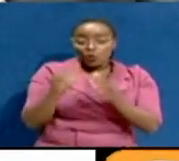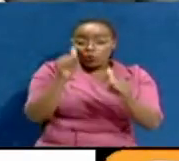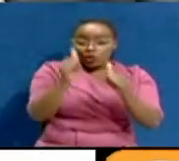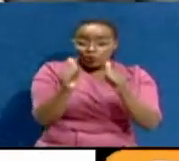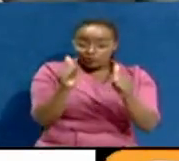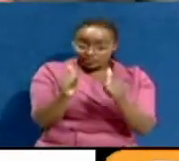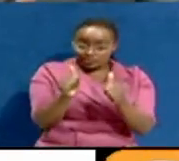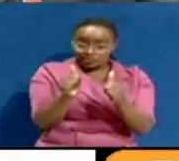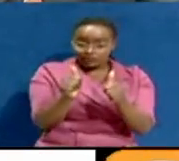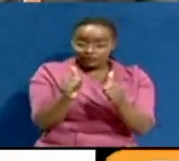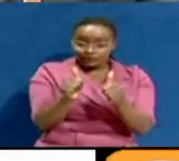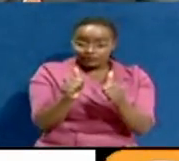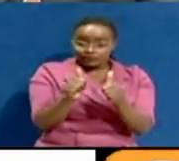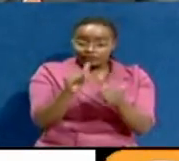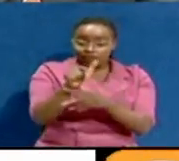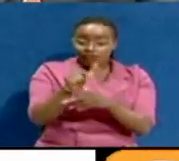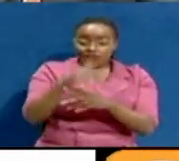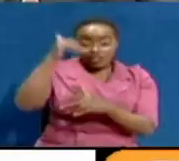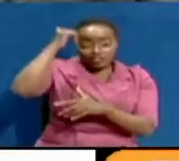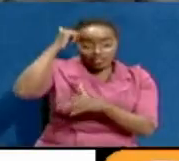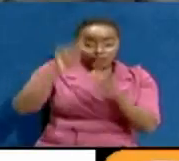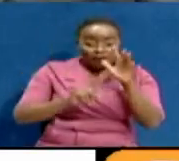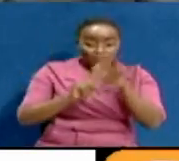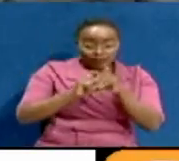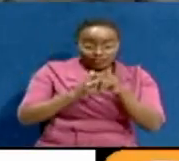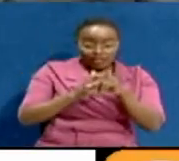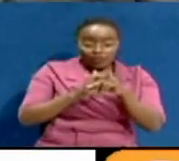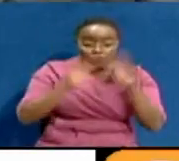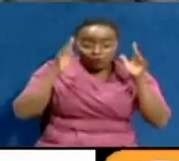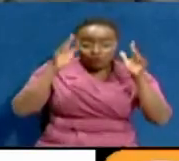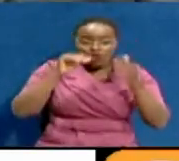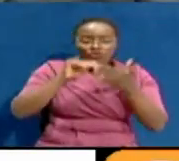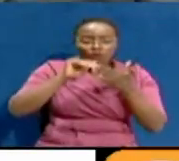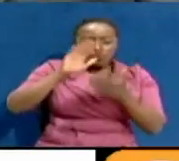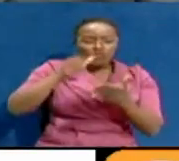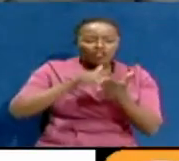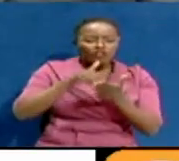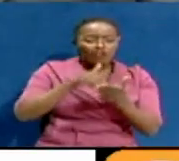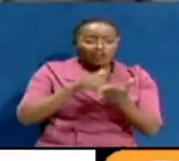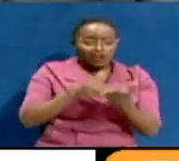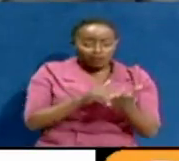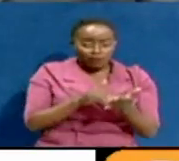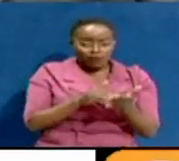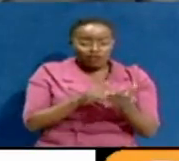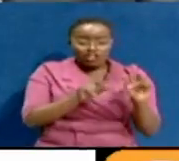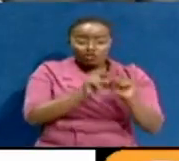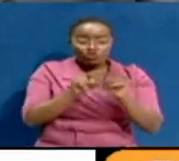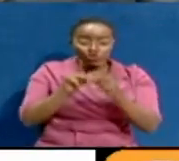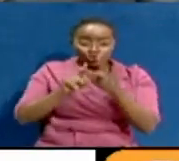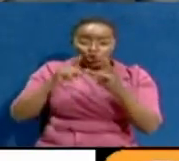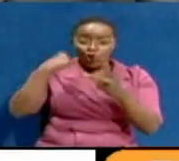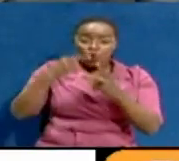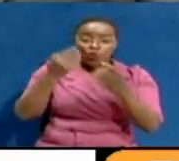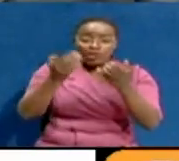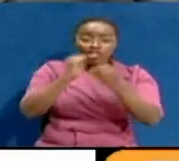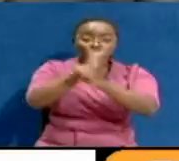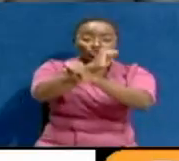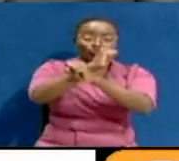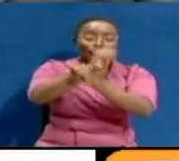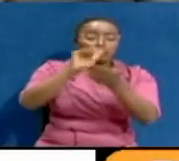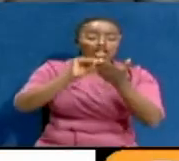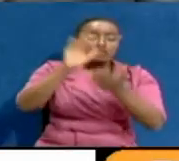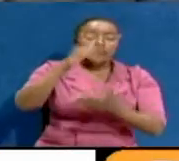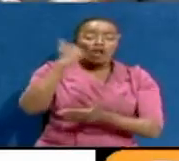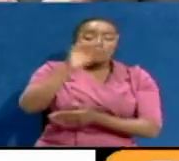the strategy that has been rolled out is that we are looking at who are the most vulnerable, and also who do we need to protect the